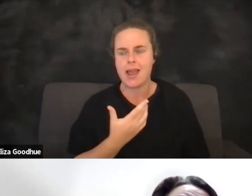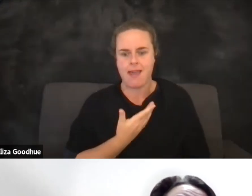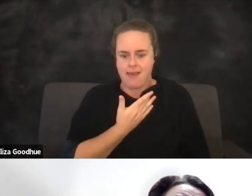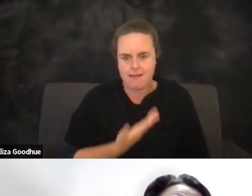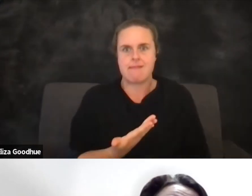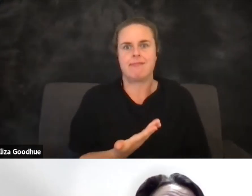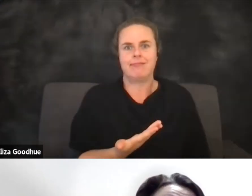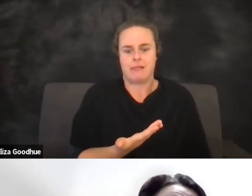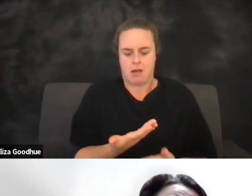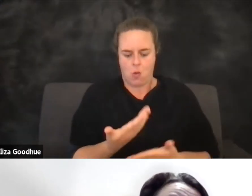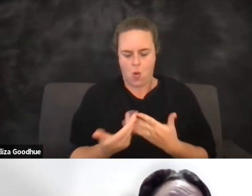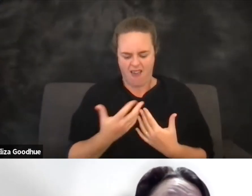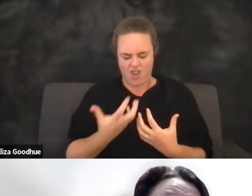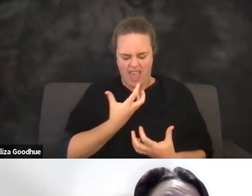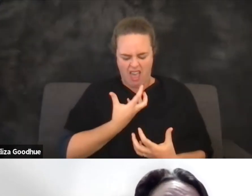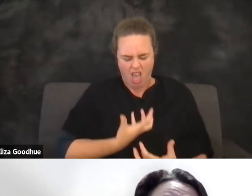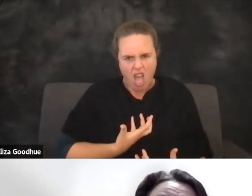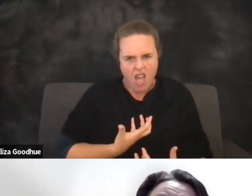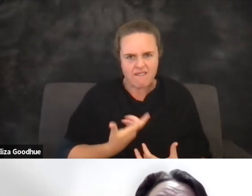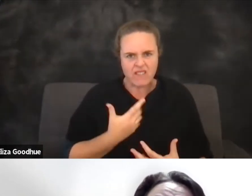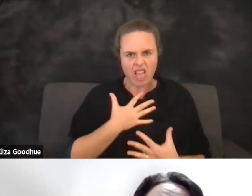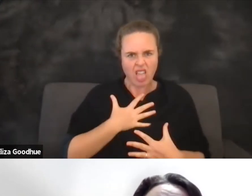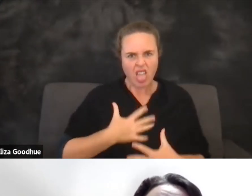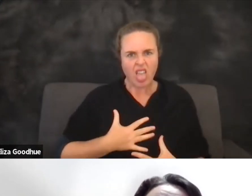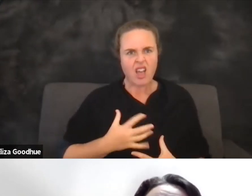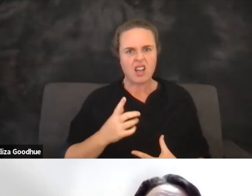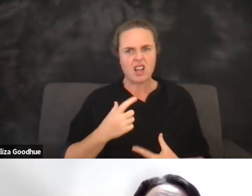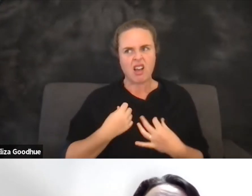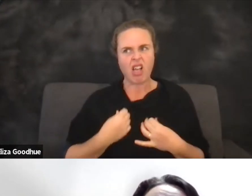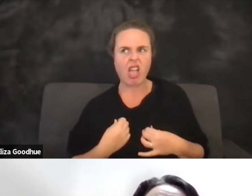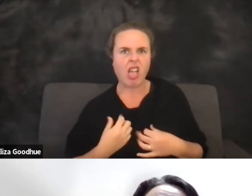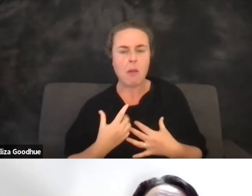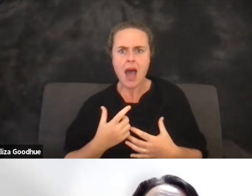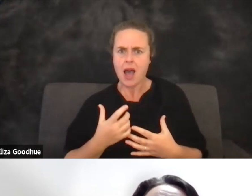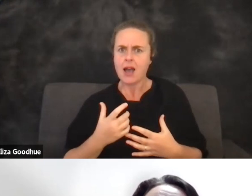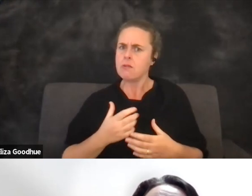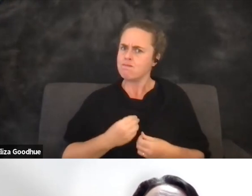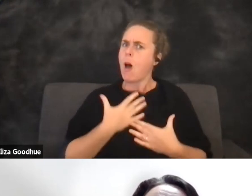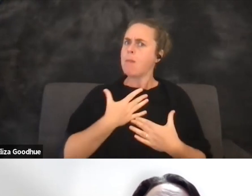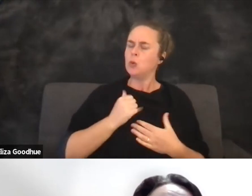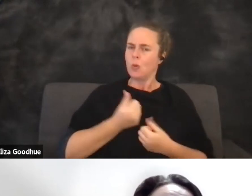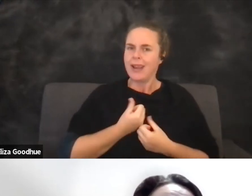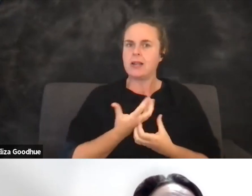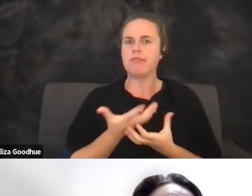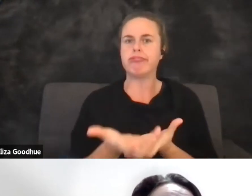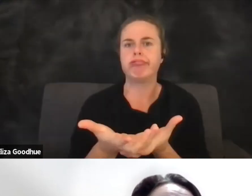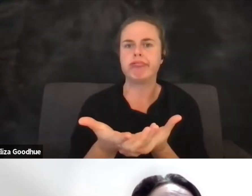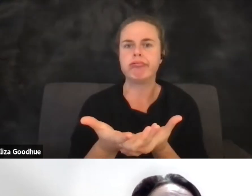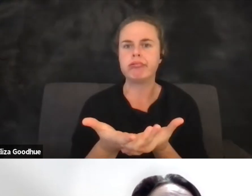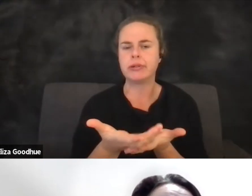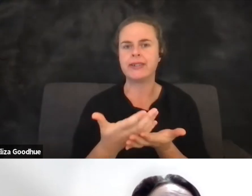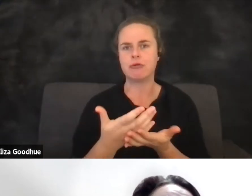that's dragging us down and has dragged us down. This feels like an exciting moment in that we're pivoting a little